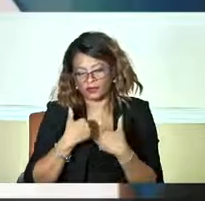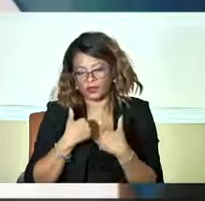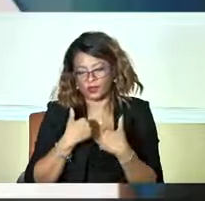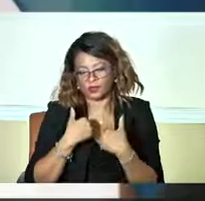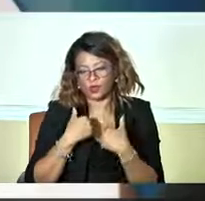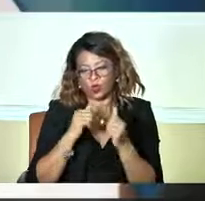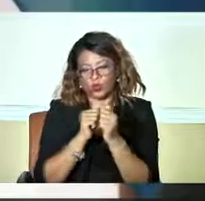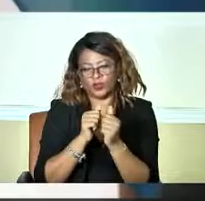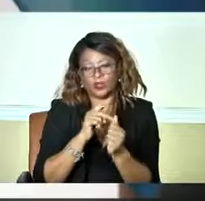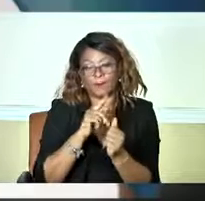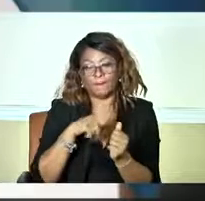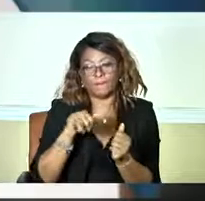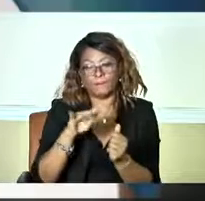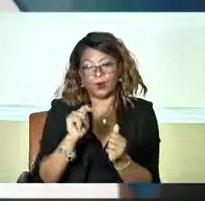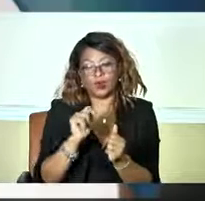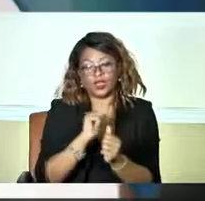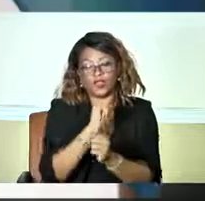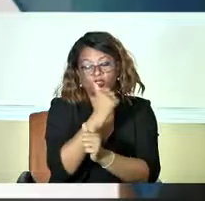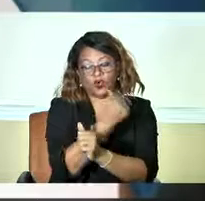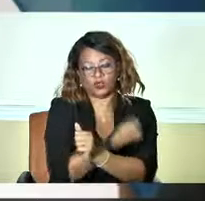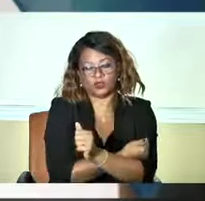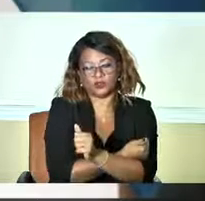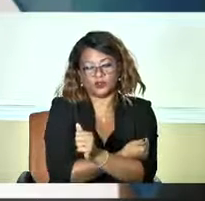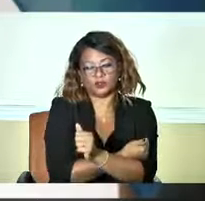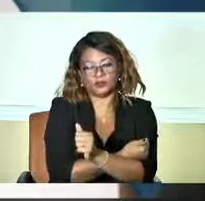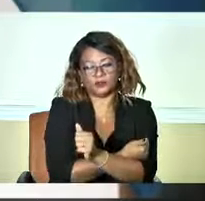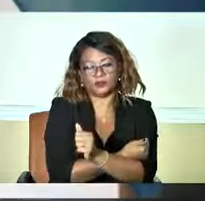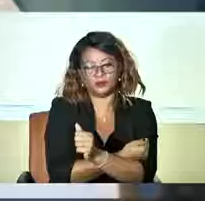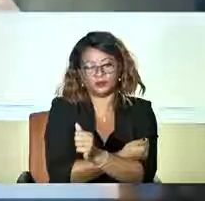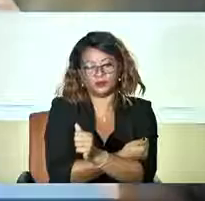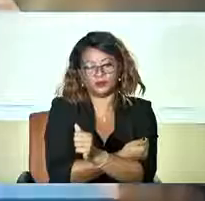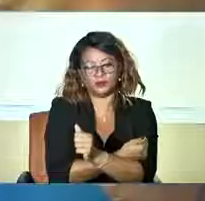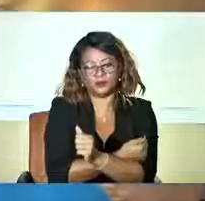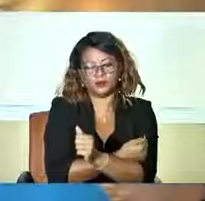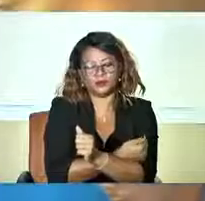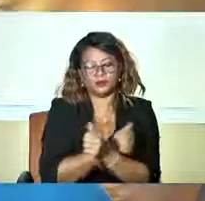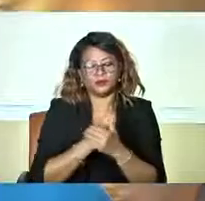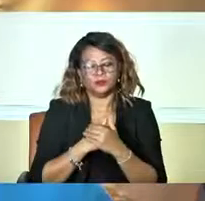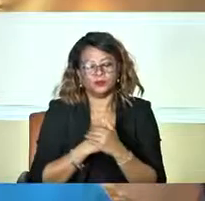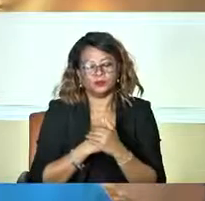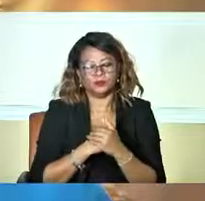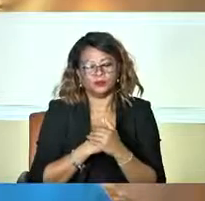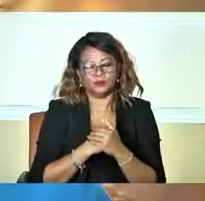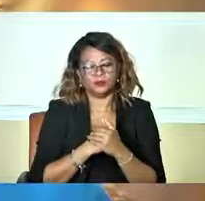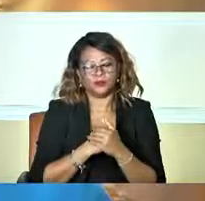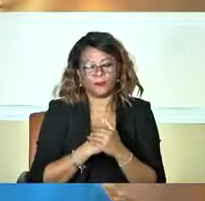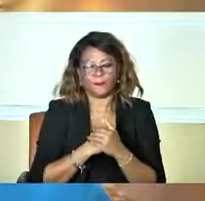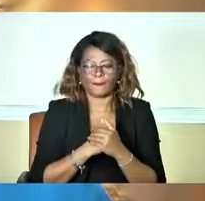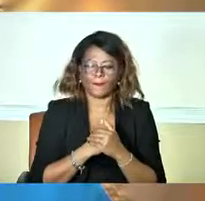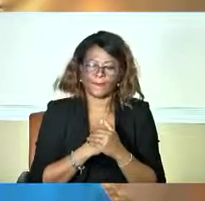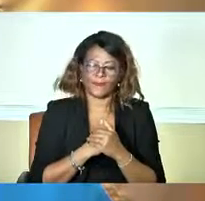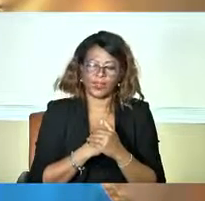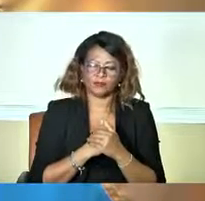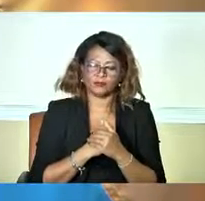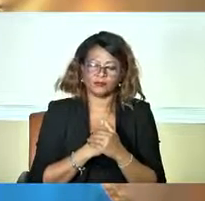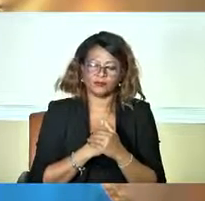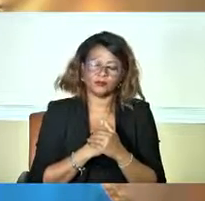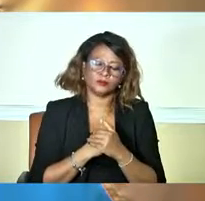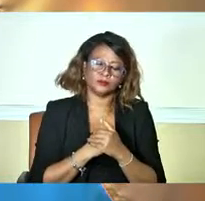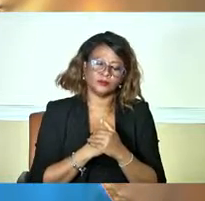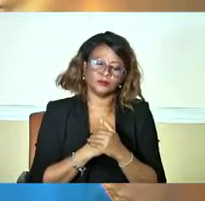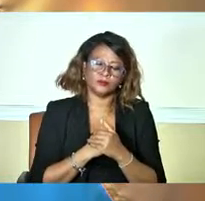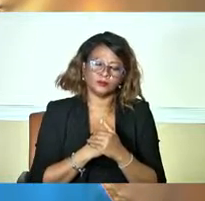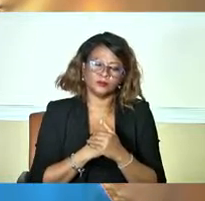Port Authority in those Reef talks. All right. Go ahead, Ms. Jasper. Thank you very much.